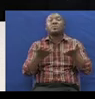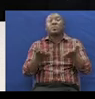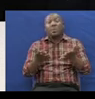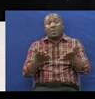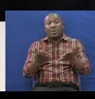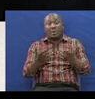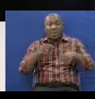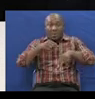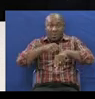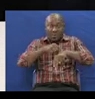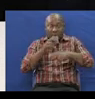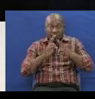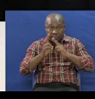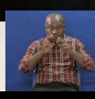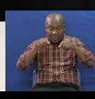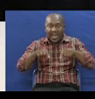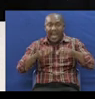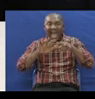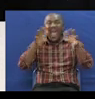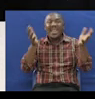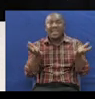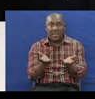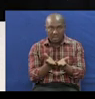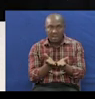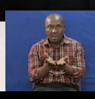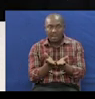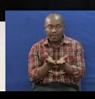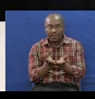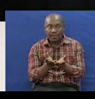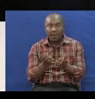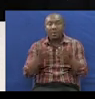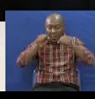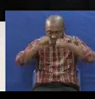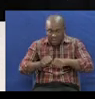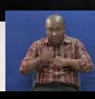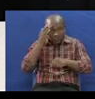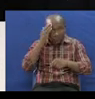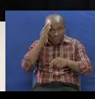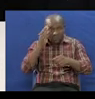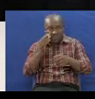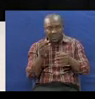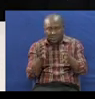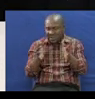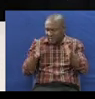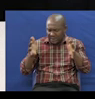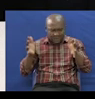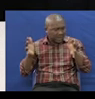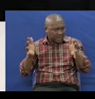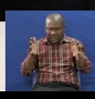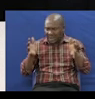Now, when we are discussing the Earth, a general characteristic, we have to know about the size